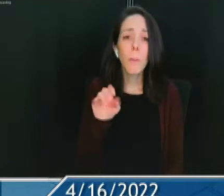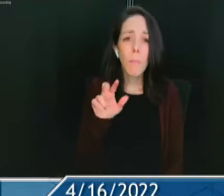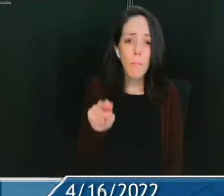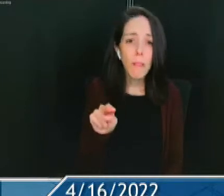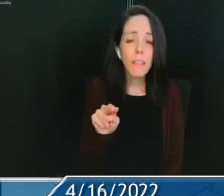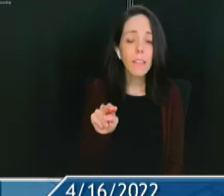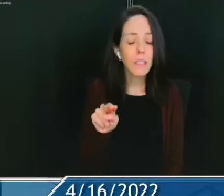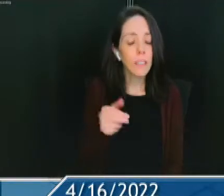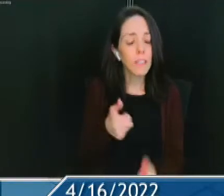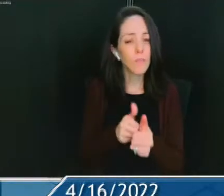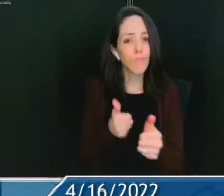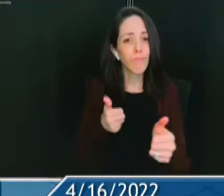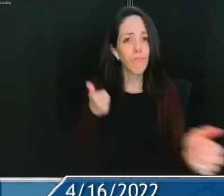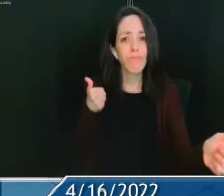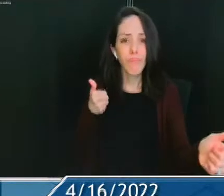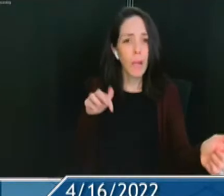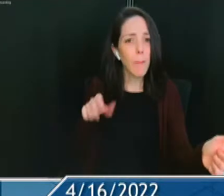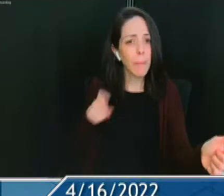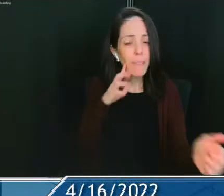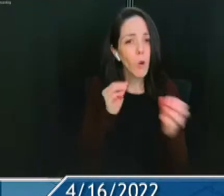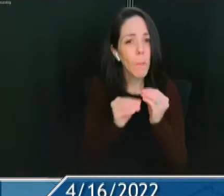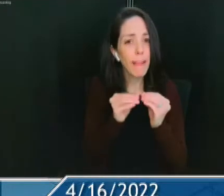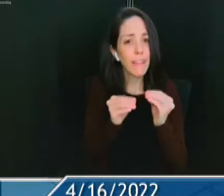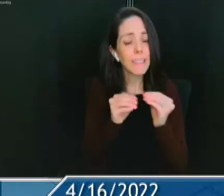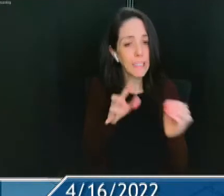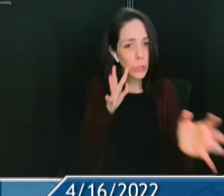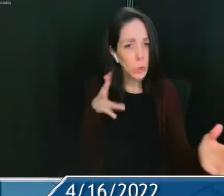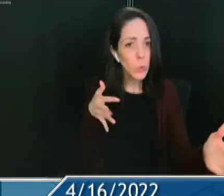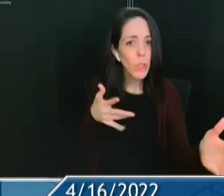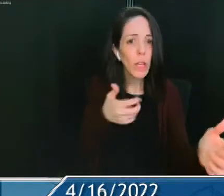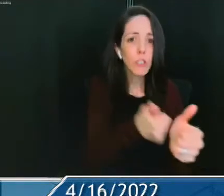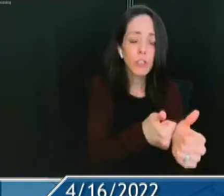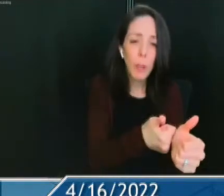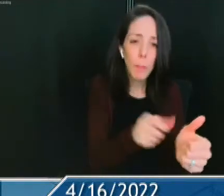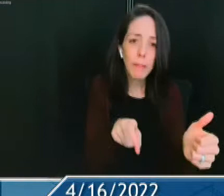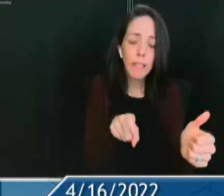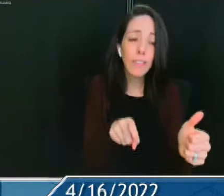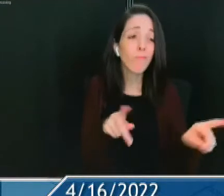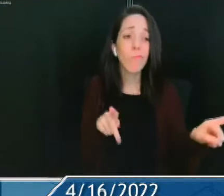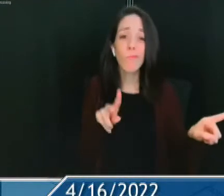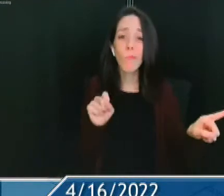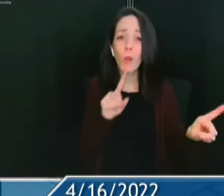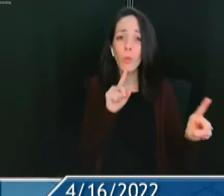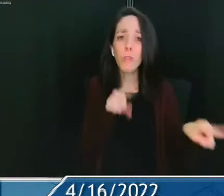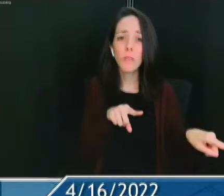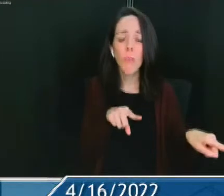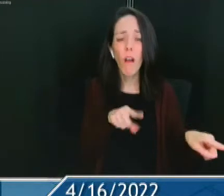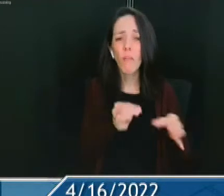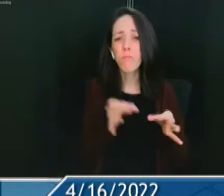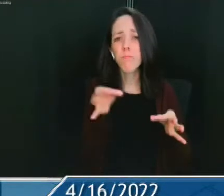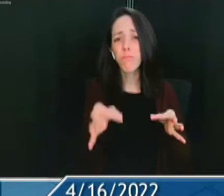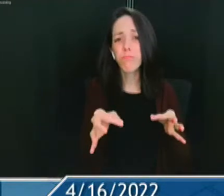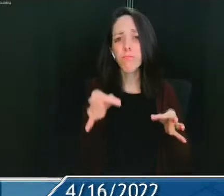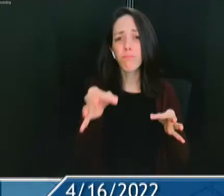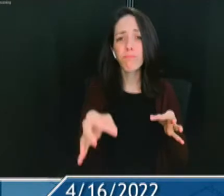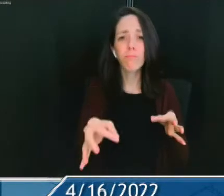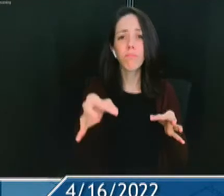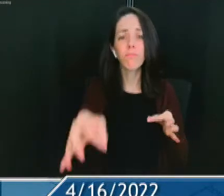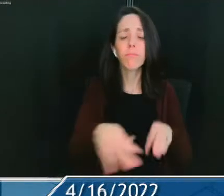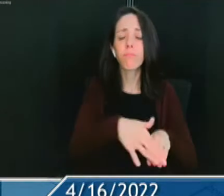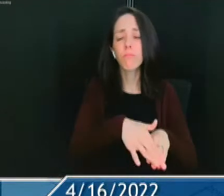backlog. Not only has Parks policy response been lethargic, its commitment to preserving existing